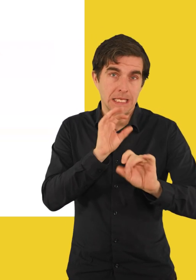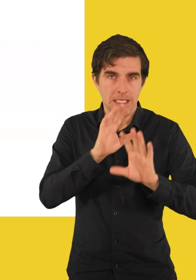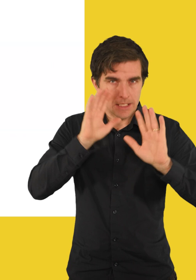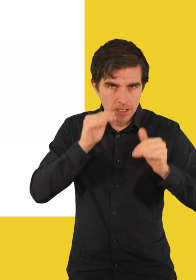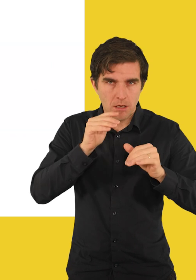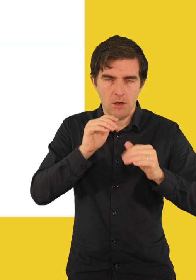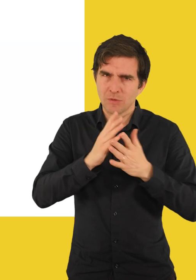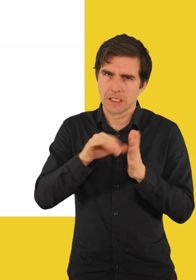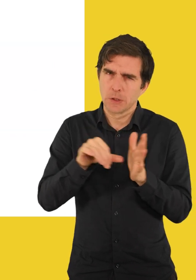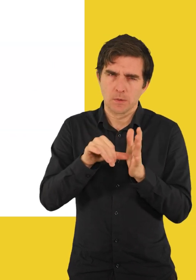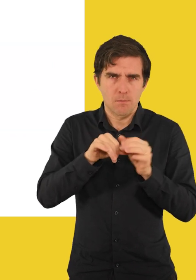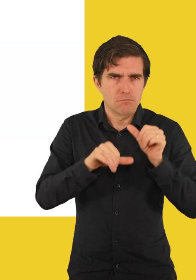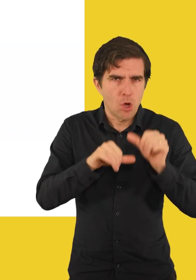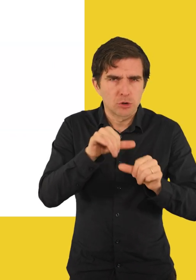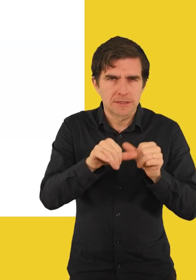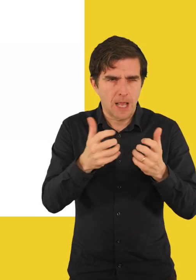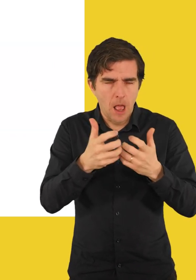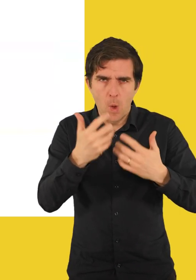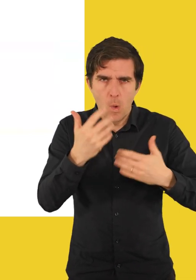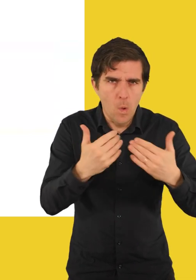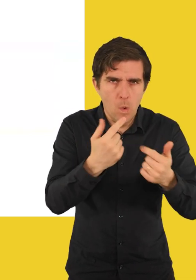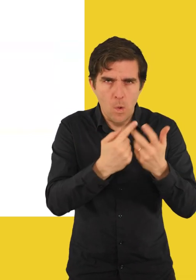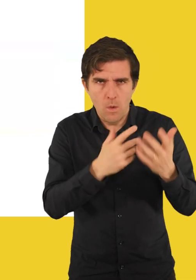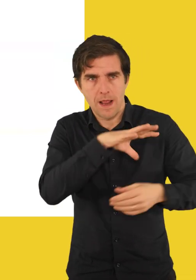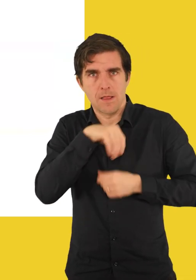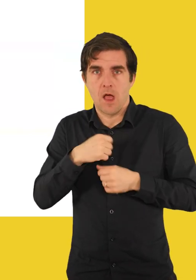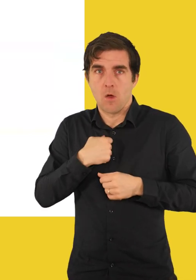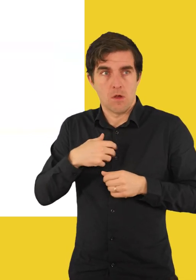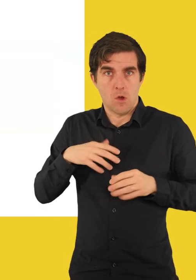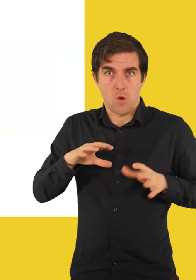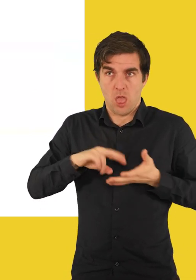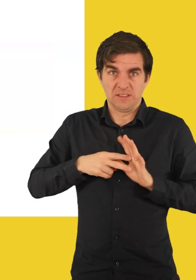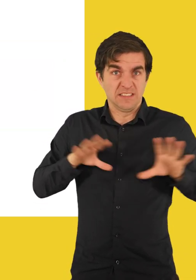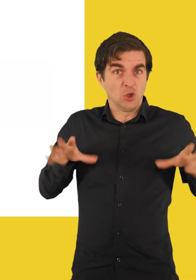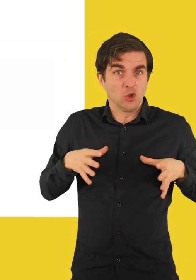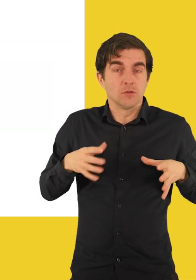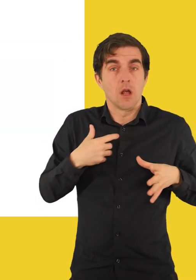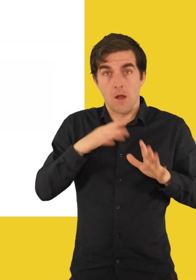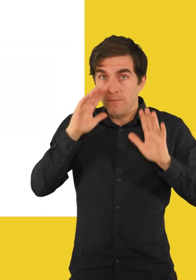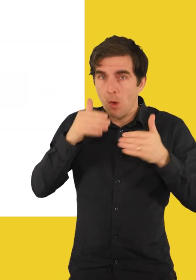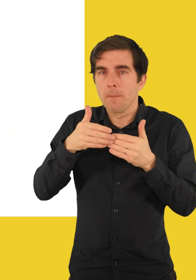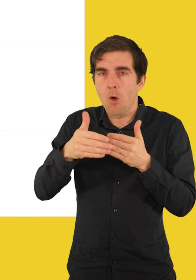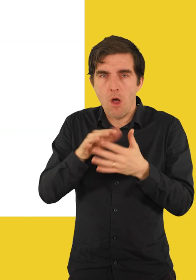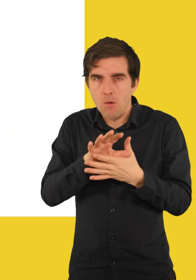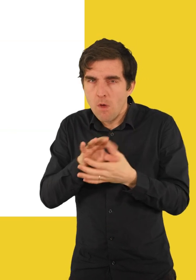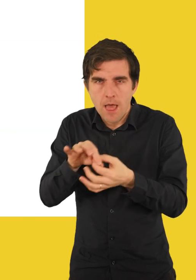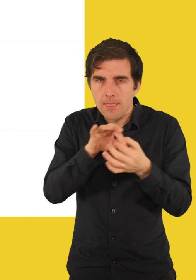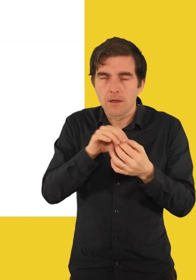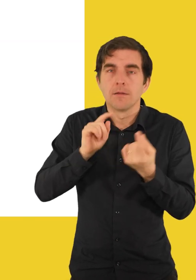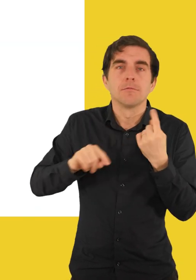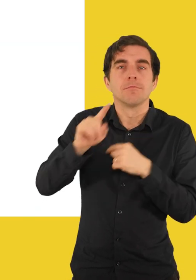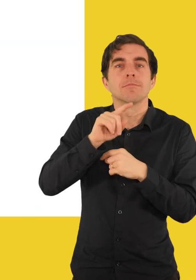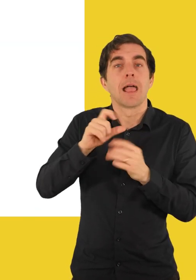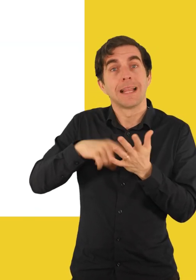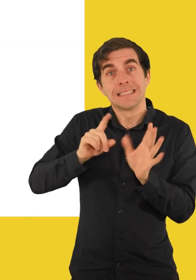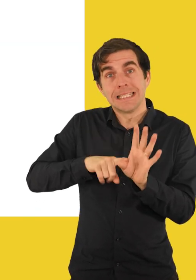glad that Elsbeth is focusing on the tough processes inside our organization, and that my focus is more to